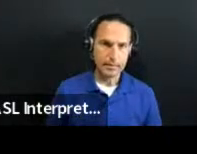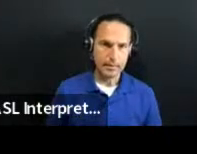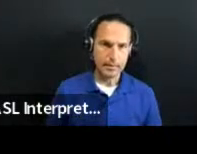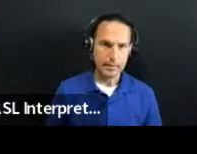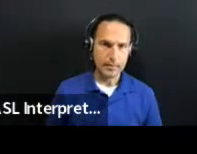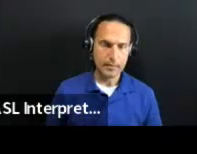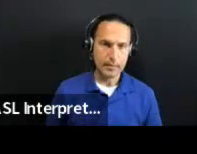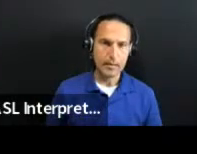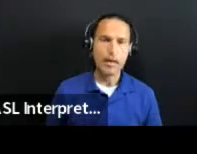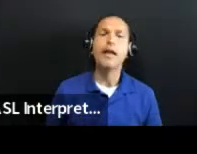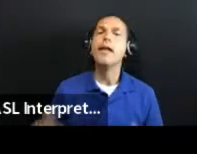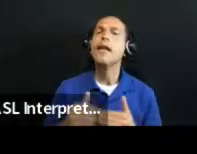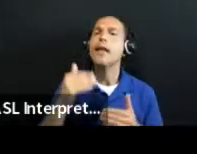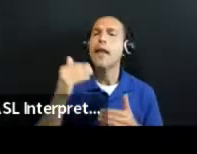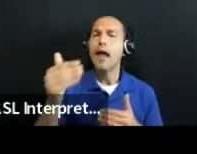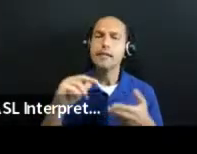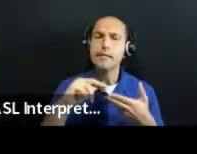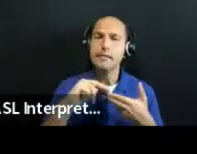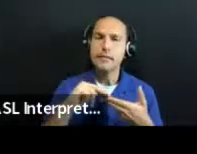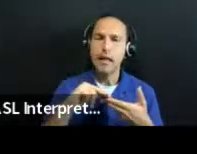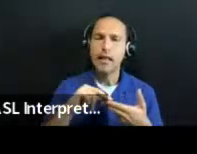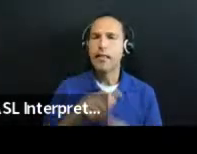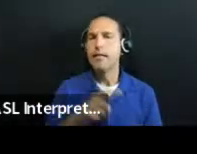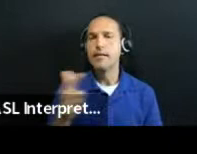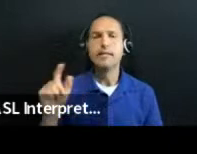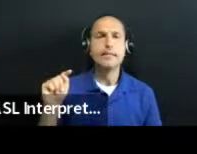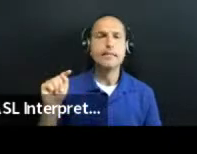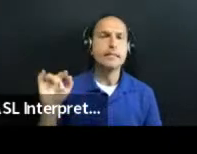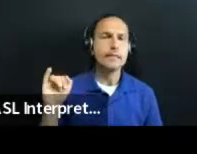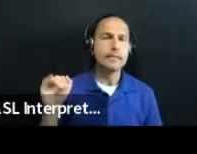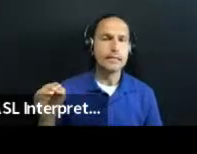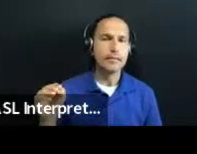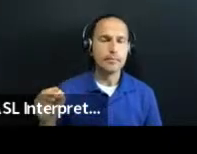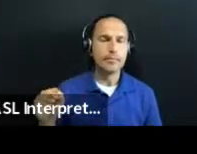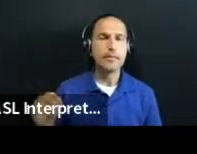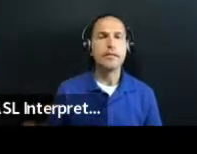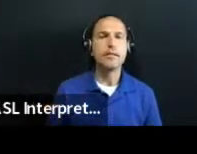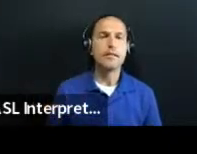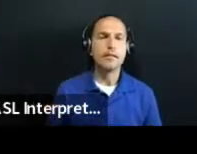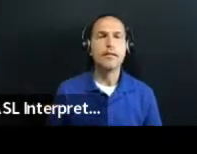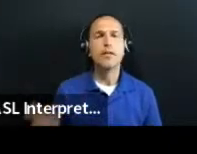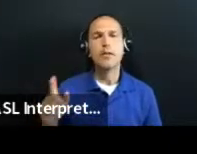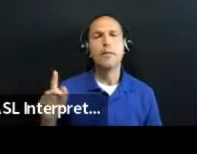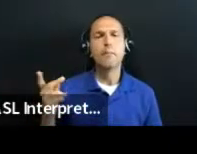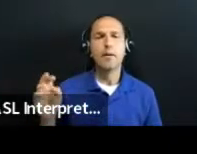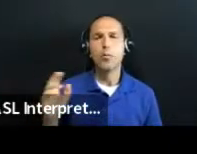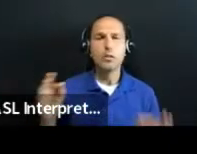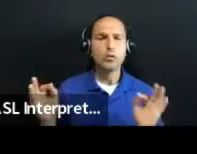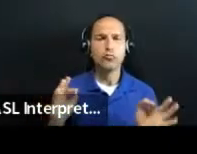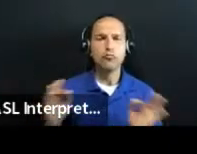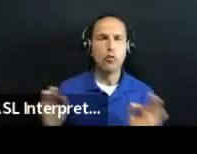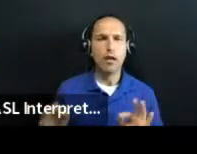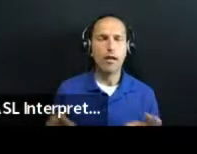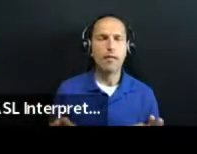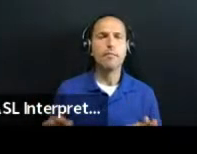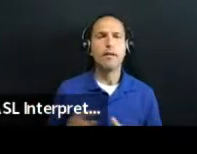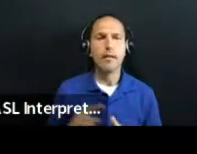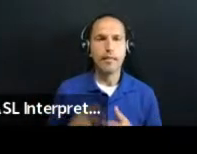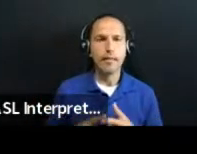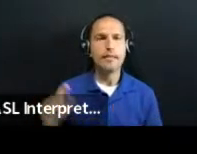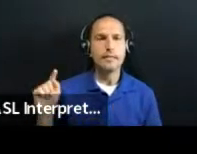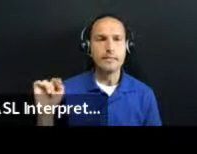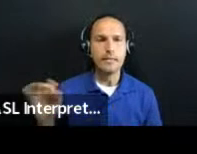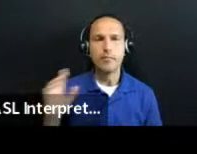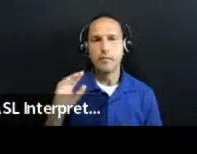But yeah, so next slide, I'm going to hand it over to Tim. First, Peter's going to describe the image very briefly, and then Tim is going to